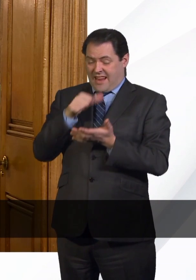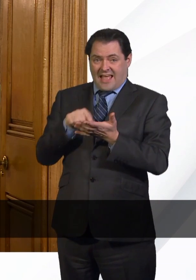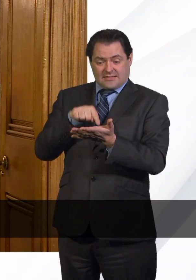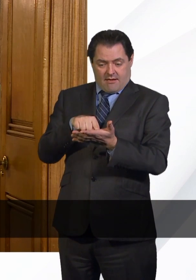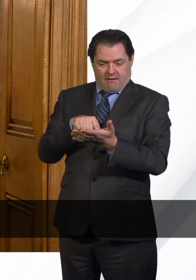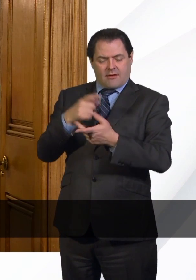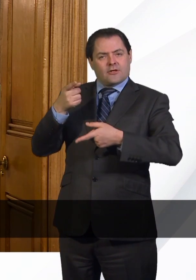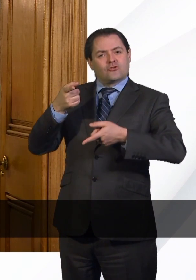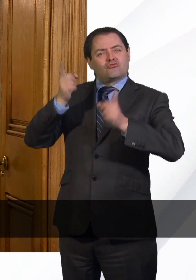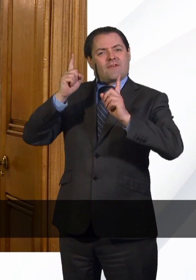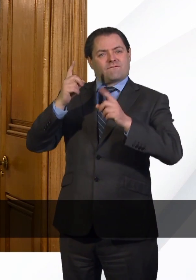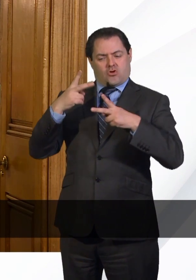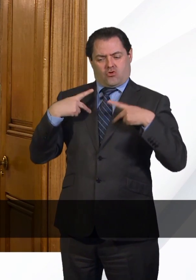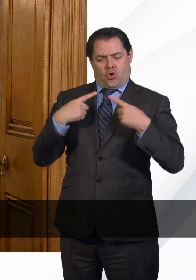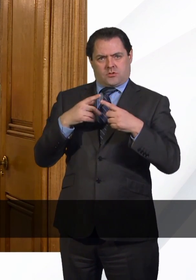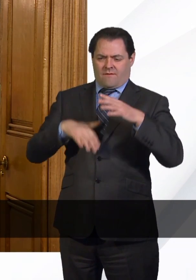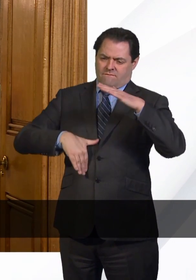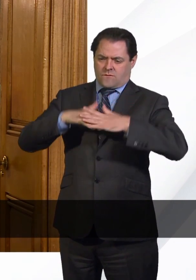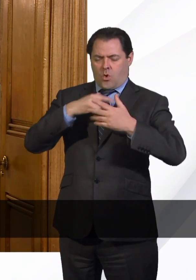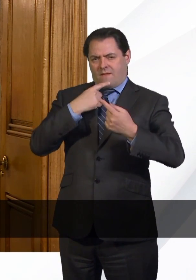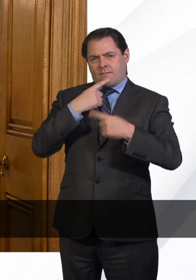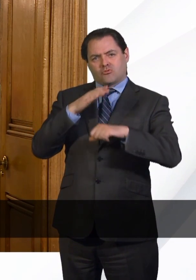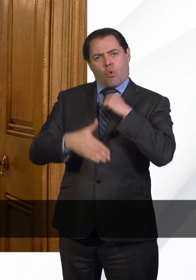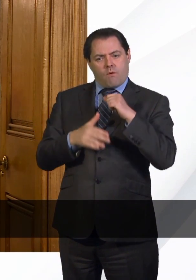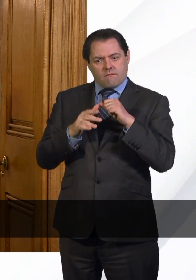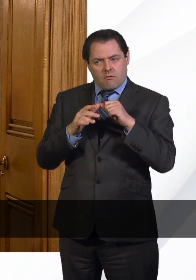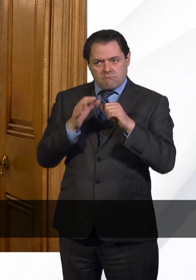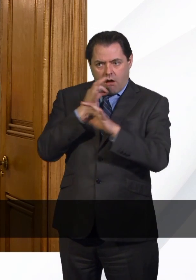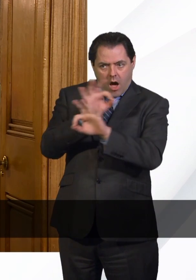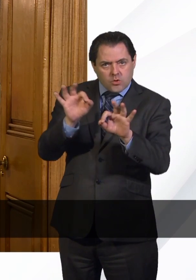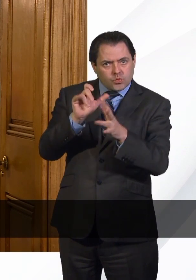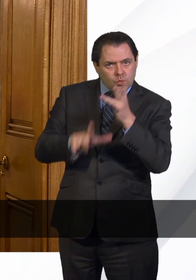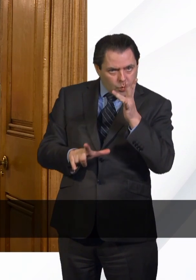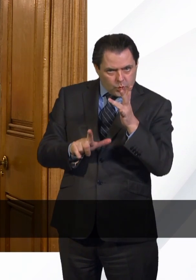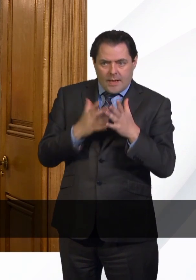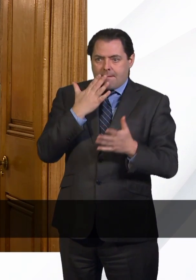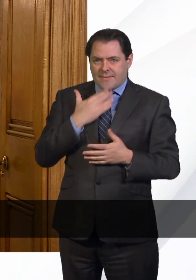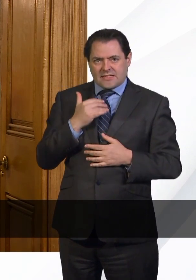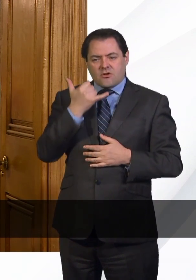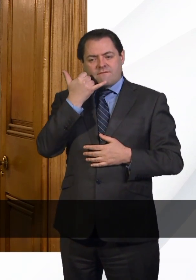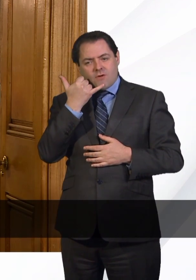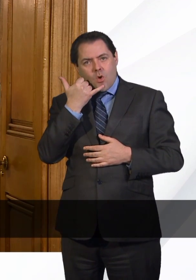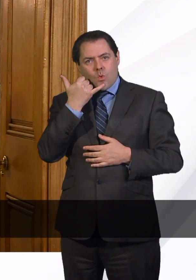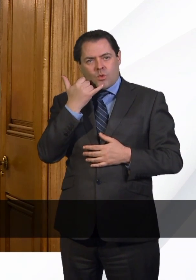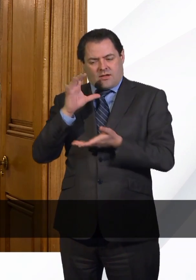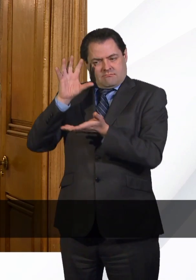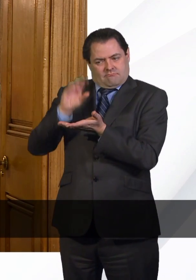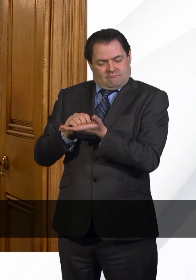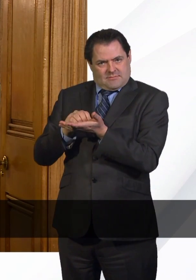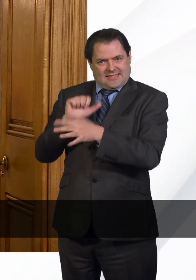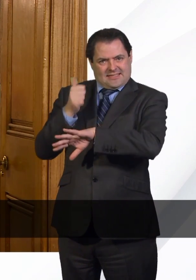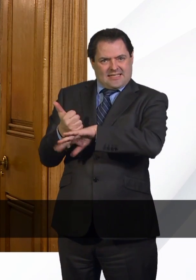comprehensive information about the trial. Islanders will then be asked to install the app. Once you've installed the app,